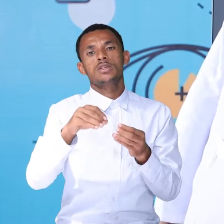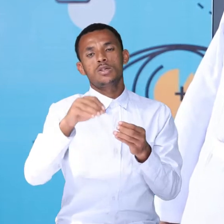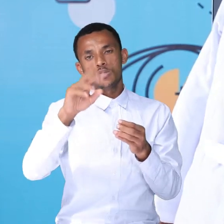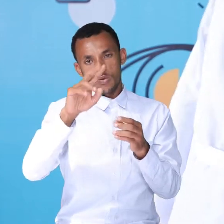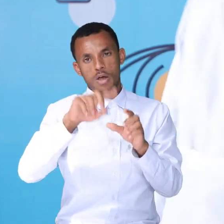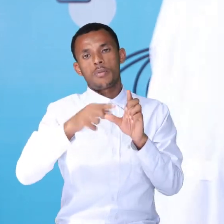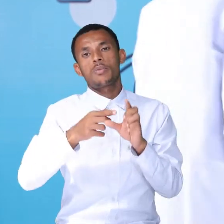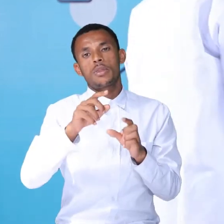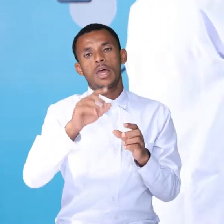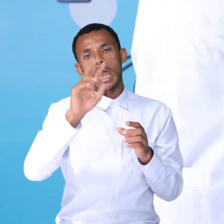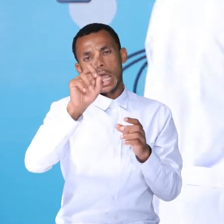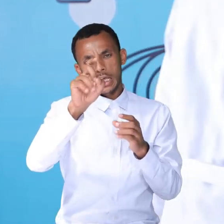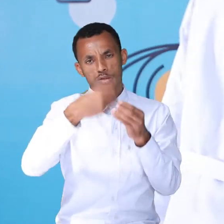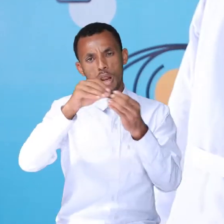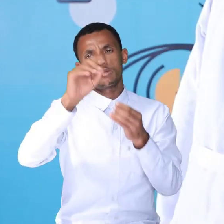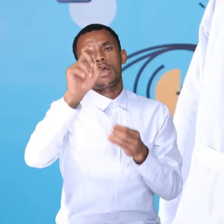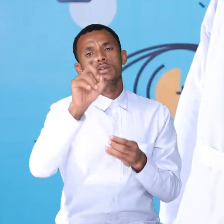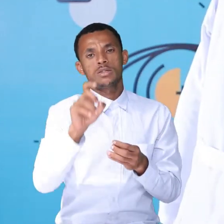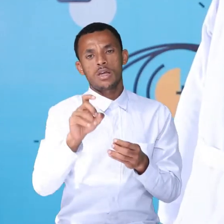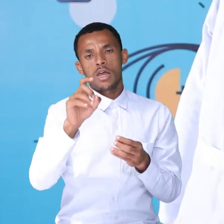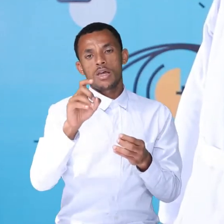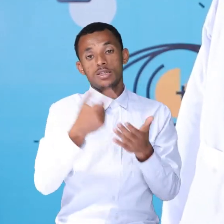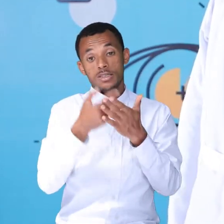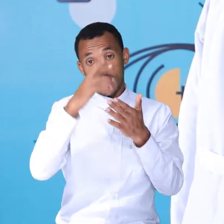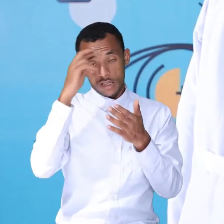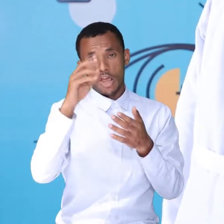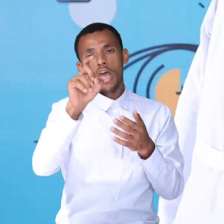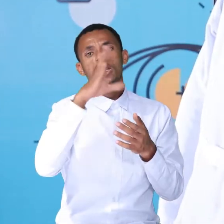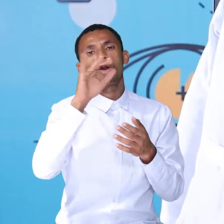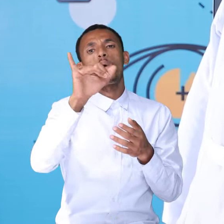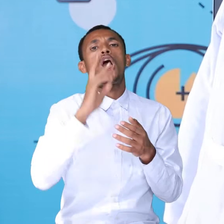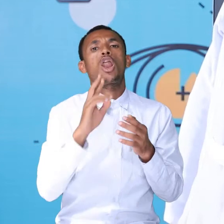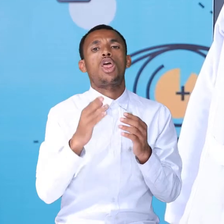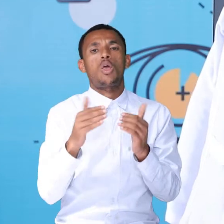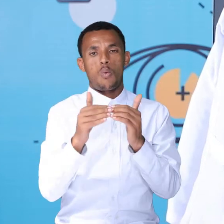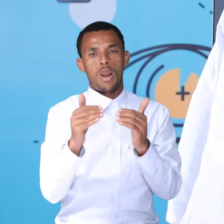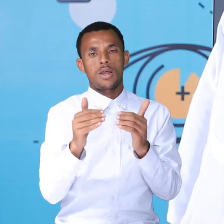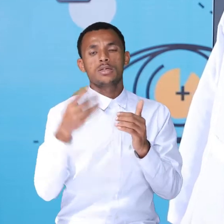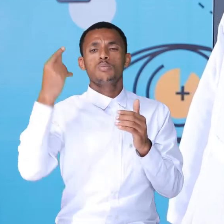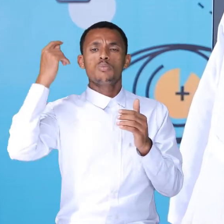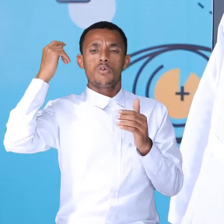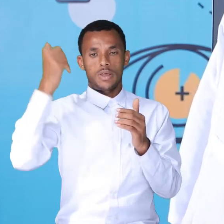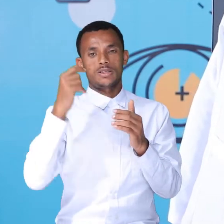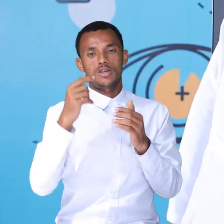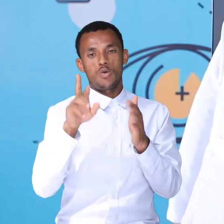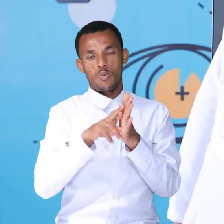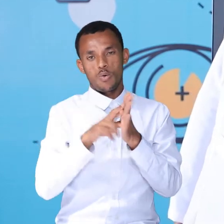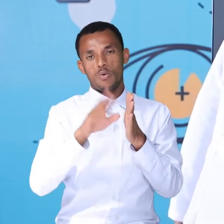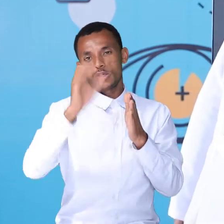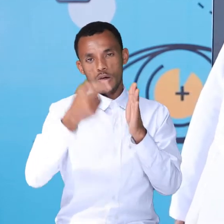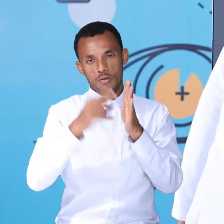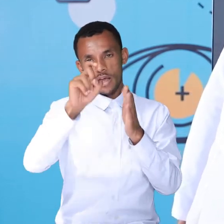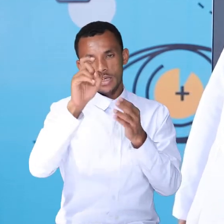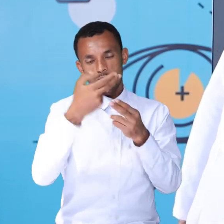be. But in this case, x and y are equal. So by the previous rule, cosine of x multiplied